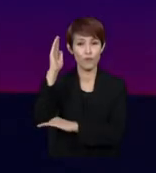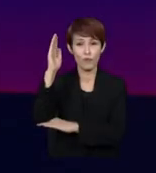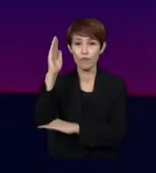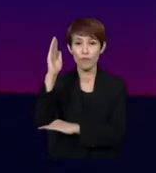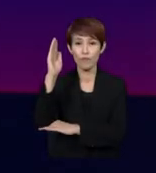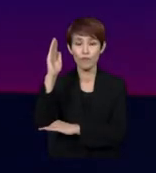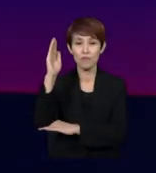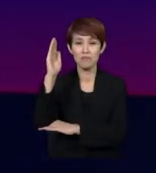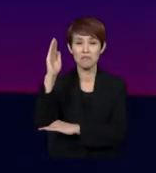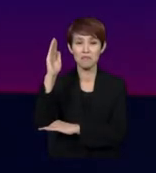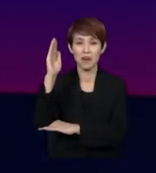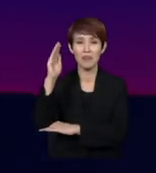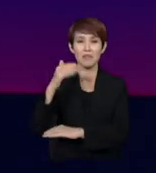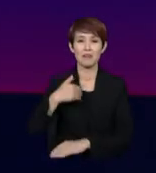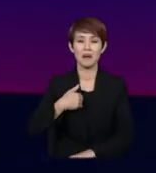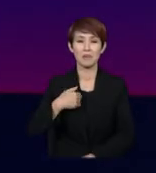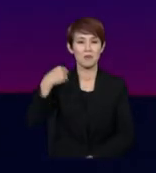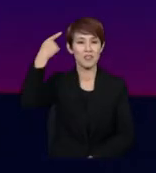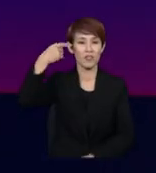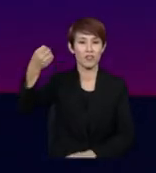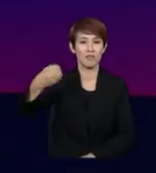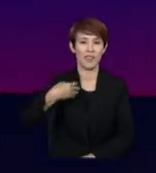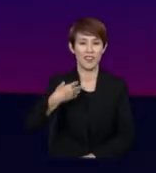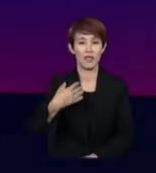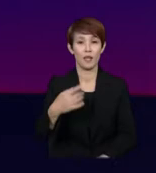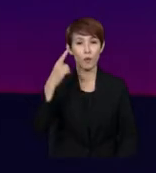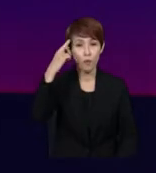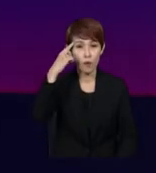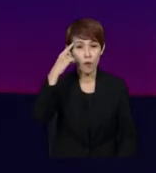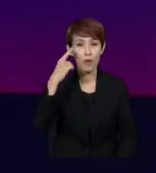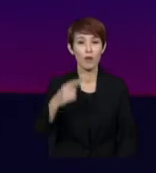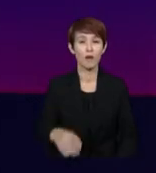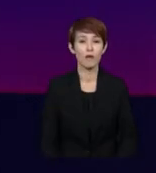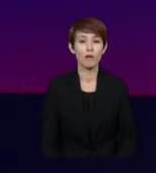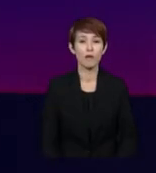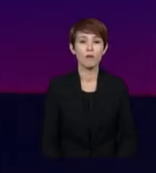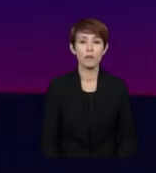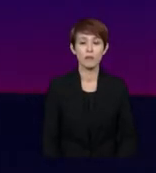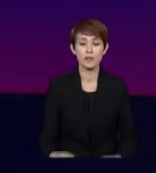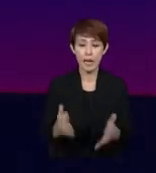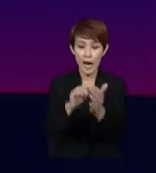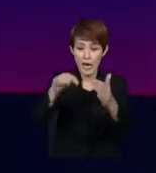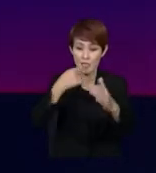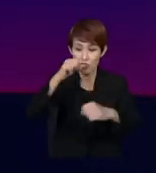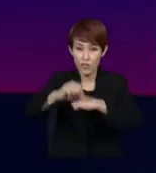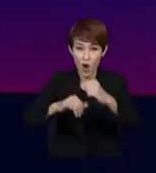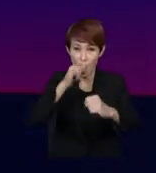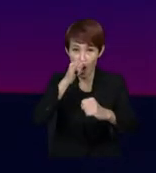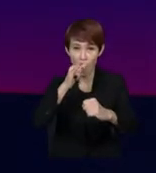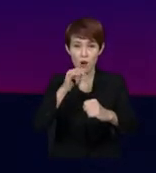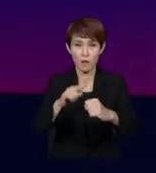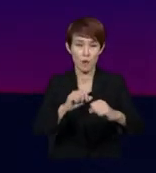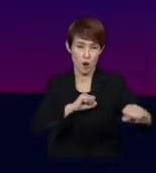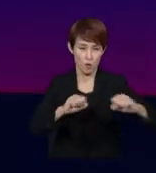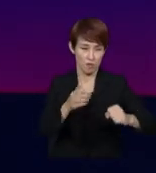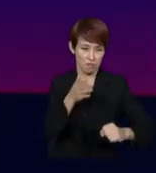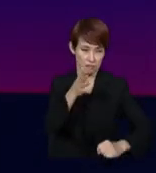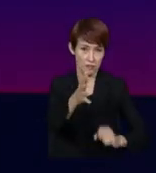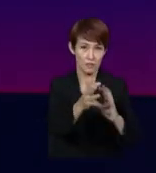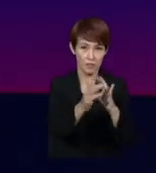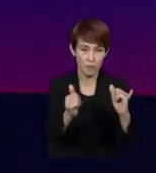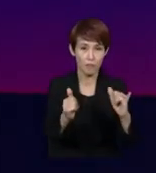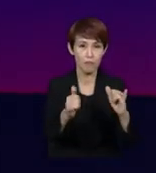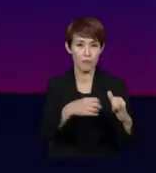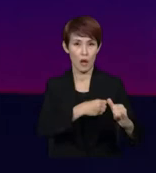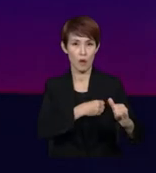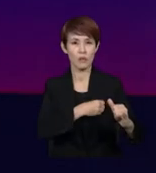gave us Trump, people who gave us, you know, completely extreme ideological positions. So therefore, I would agree that it's always important to